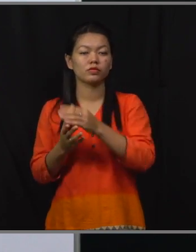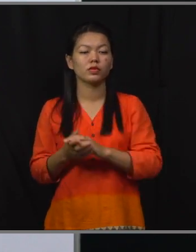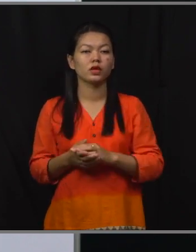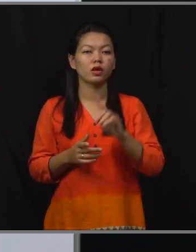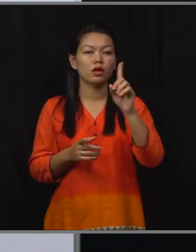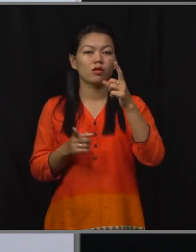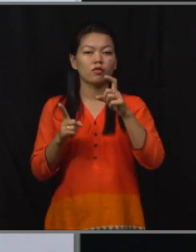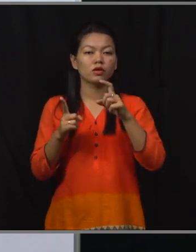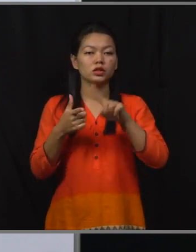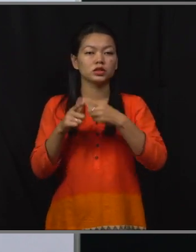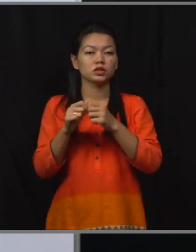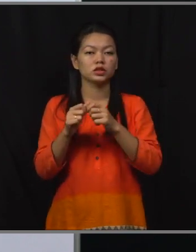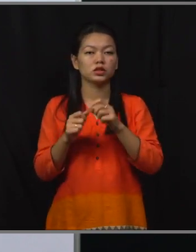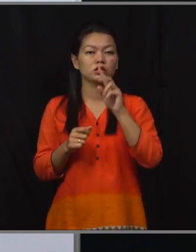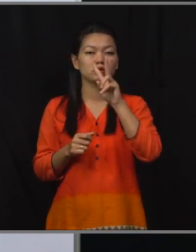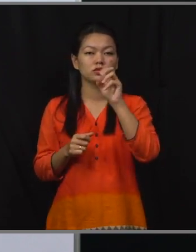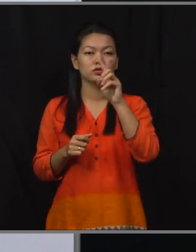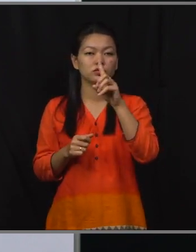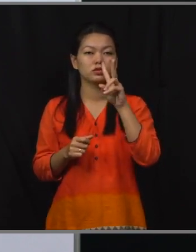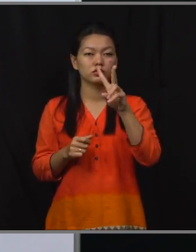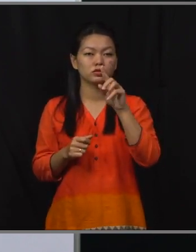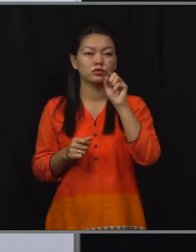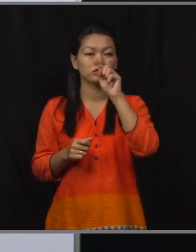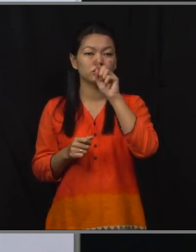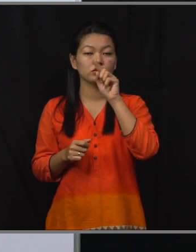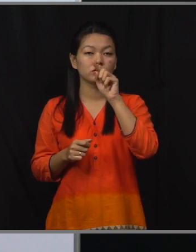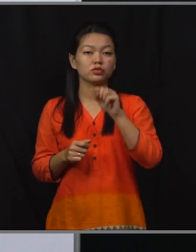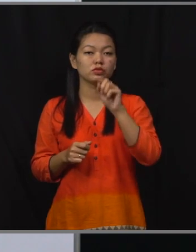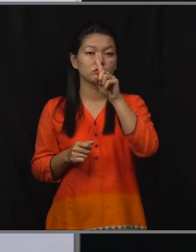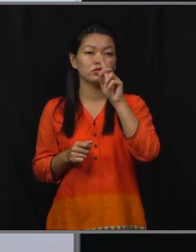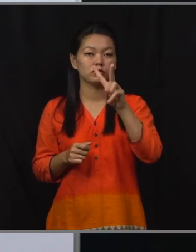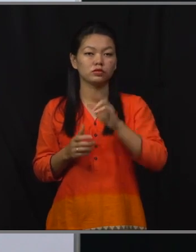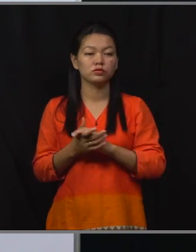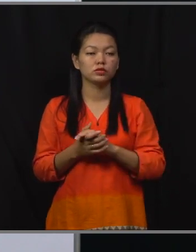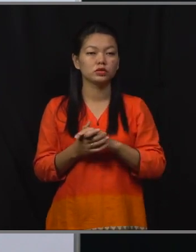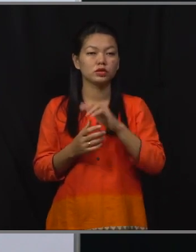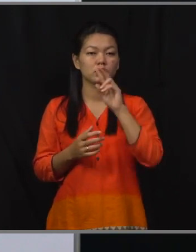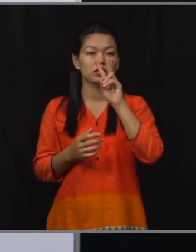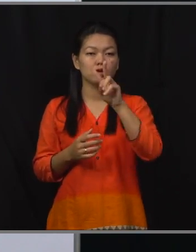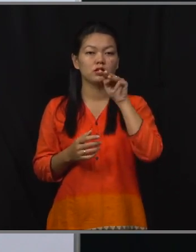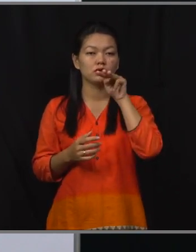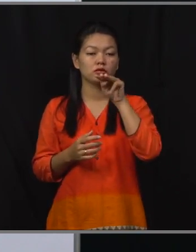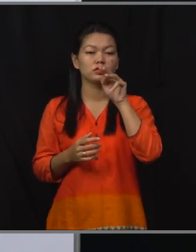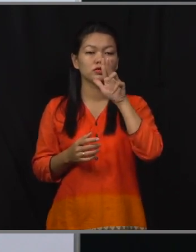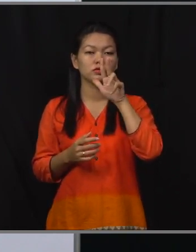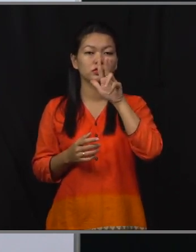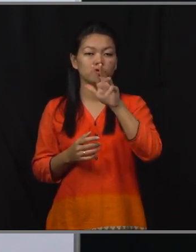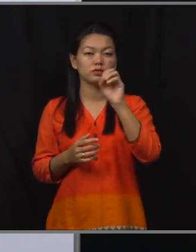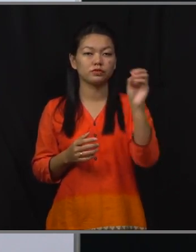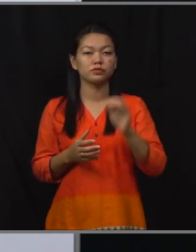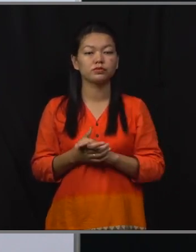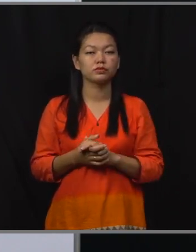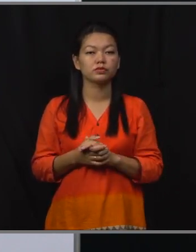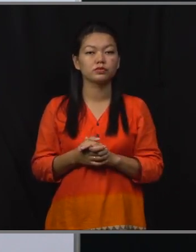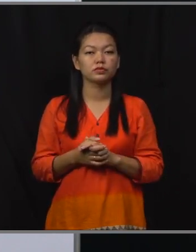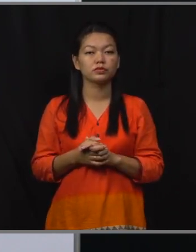January 2012 at 12% per annum 11,800. You have balance cash